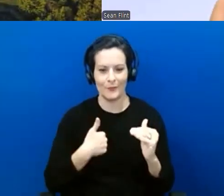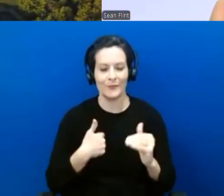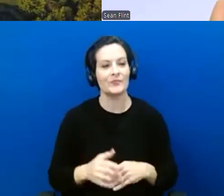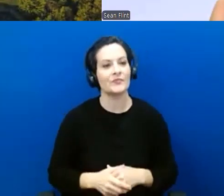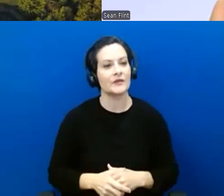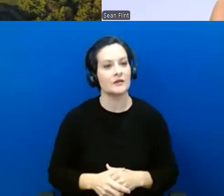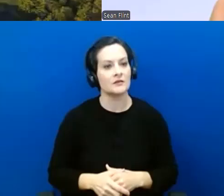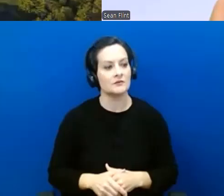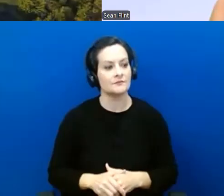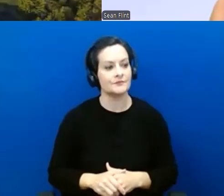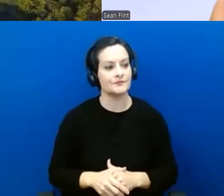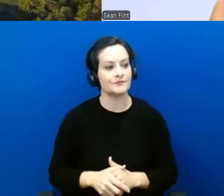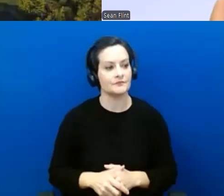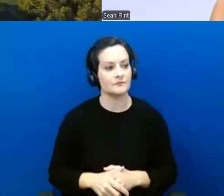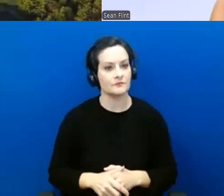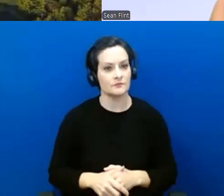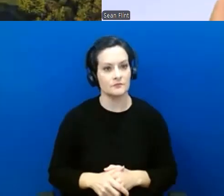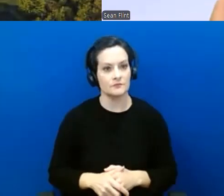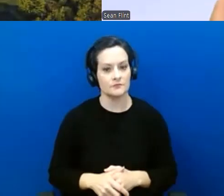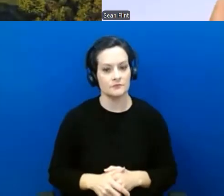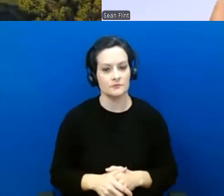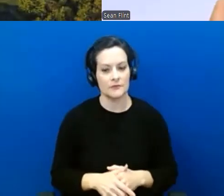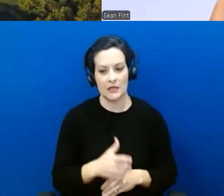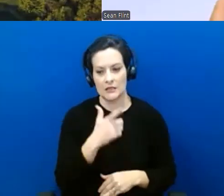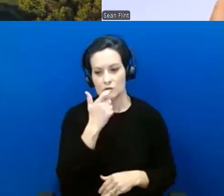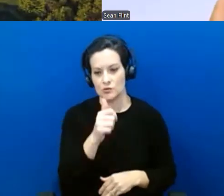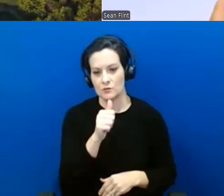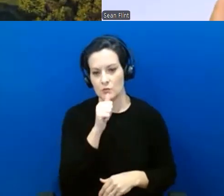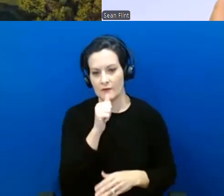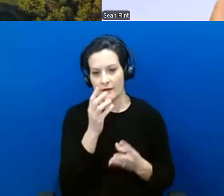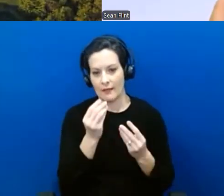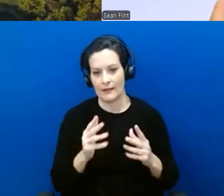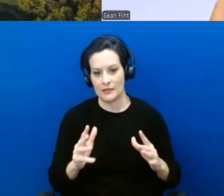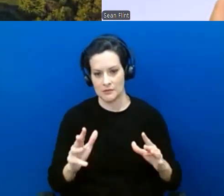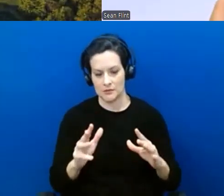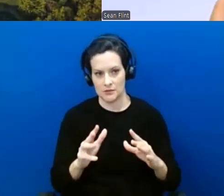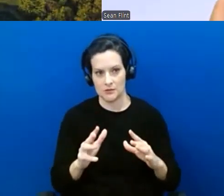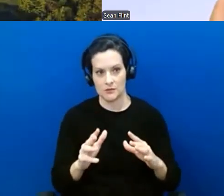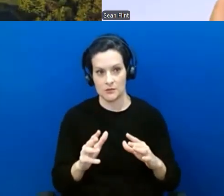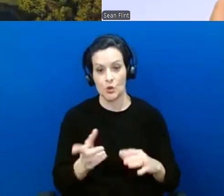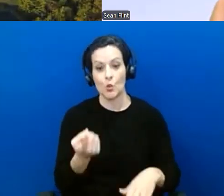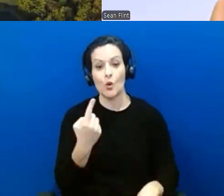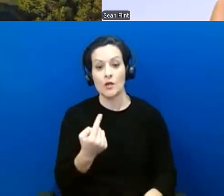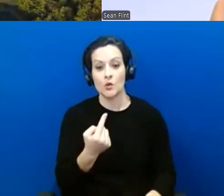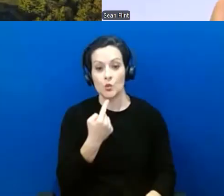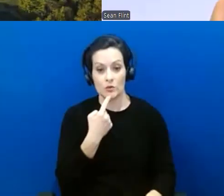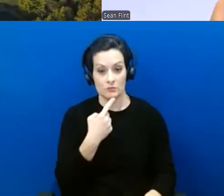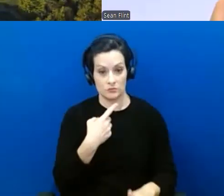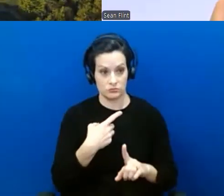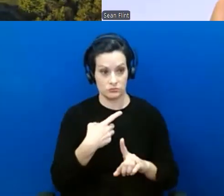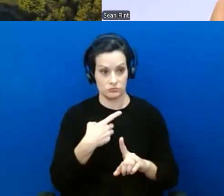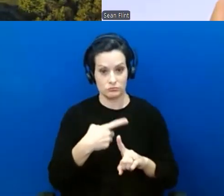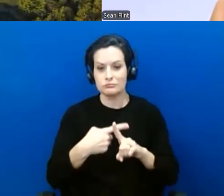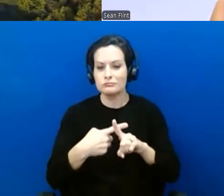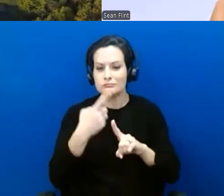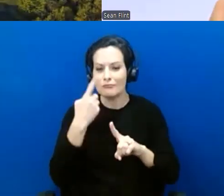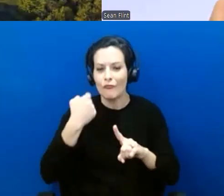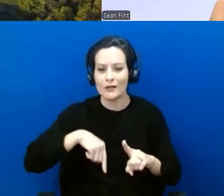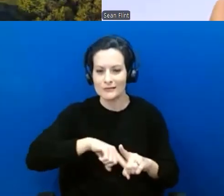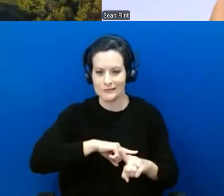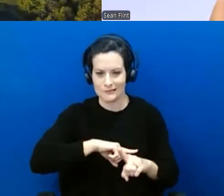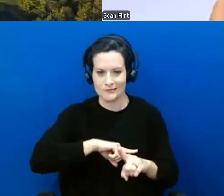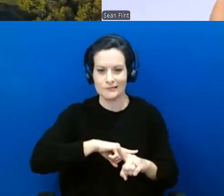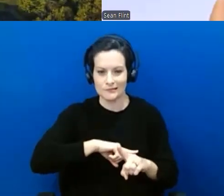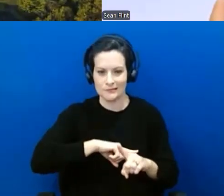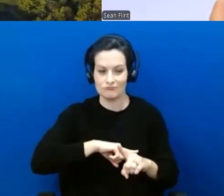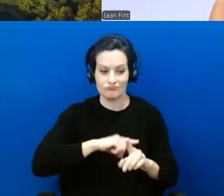it's an interesting thing on private lands. I think one thing that has been a real asset for us in managing recreation, private lands and